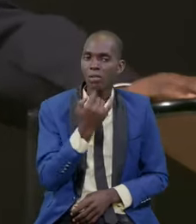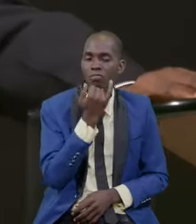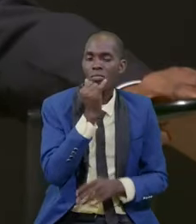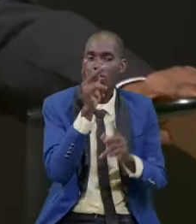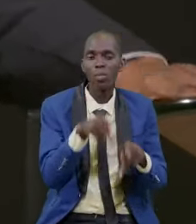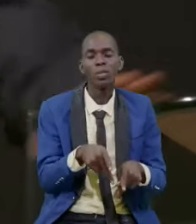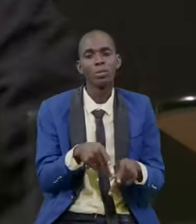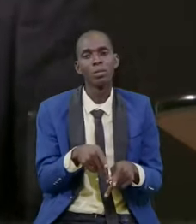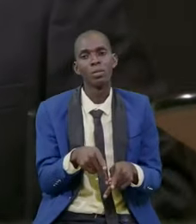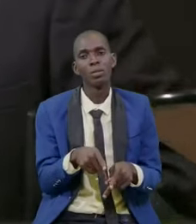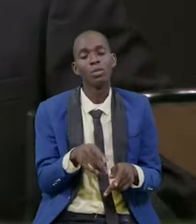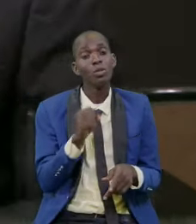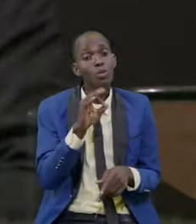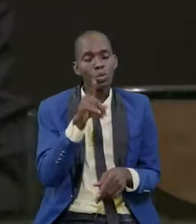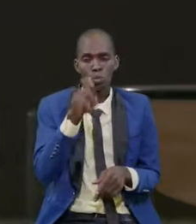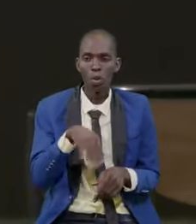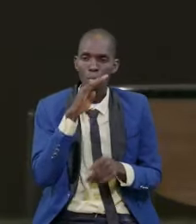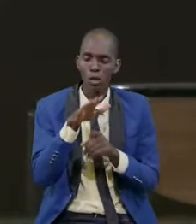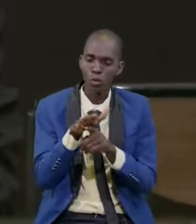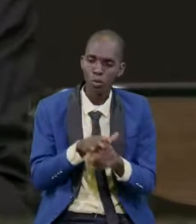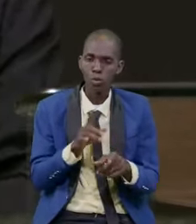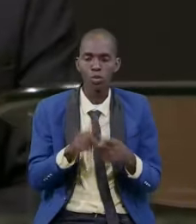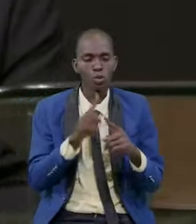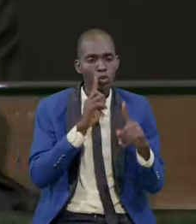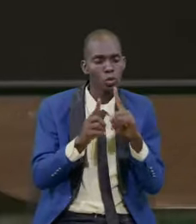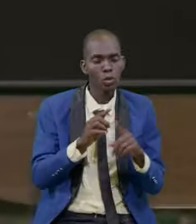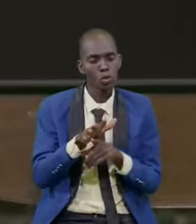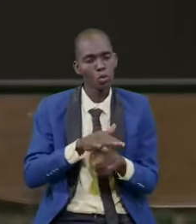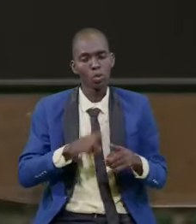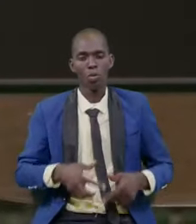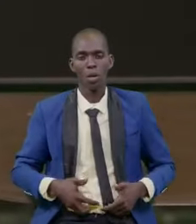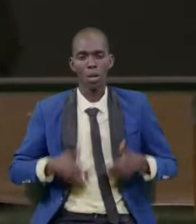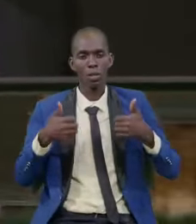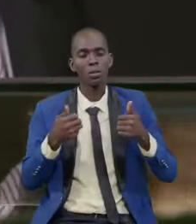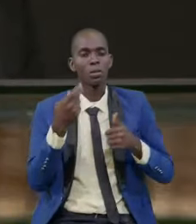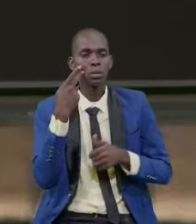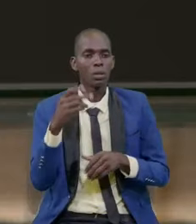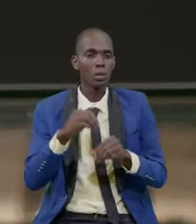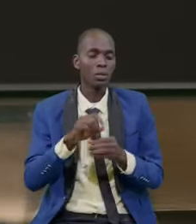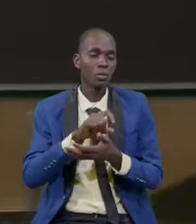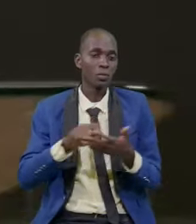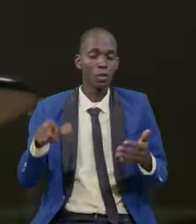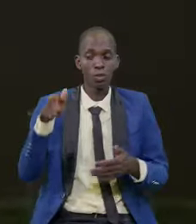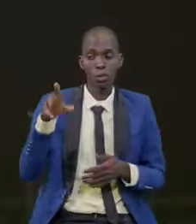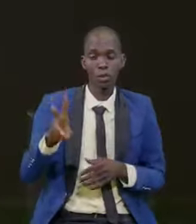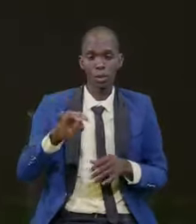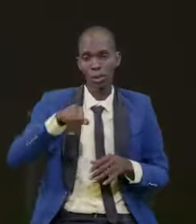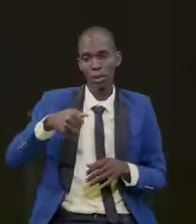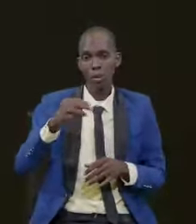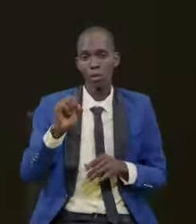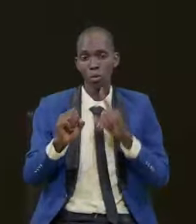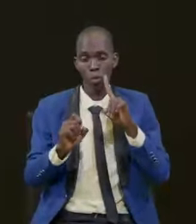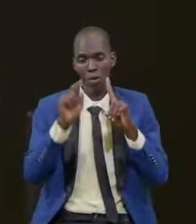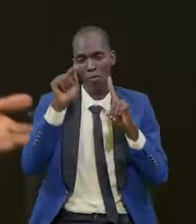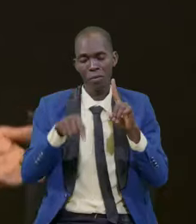be slow to speak and be slow to wrath. In verse 26, it tells us in verse 26, if